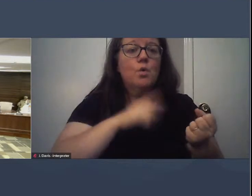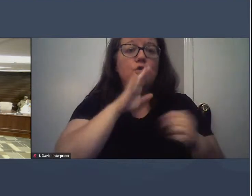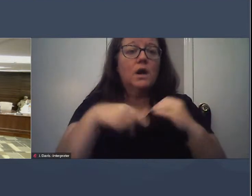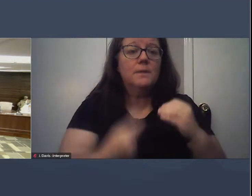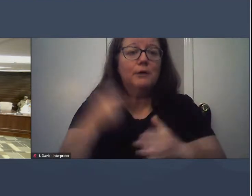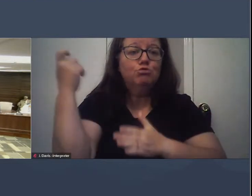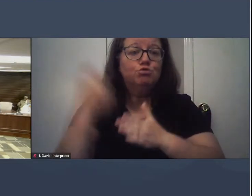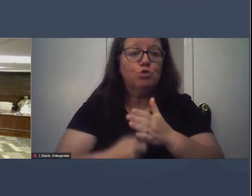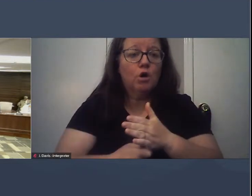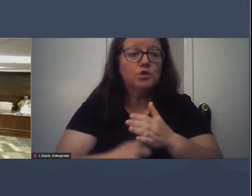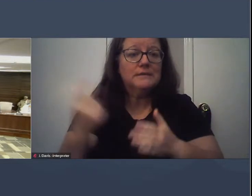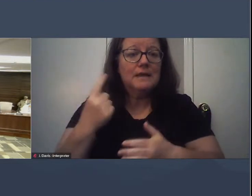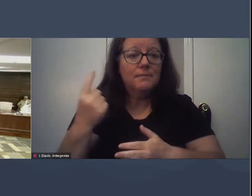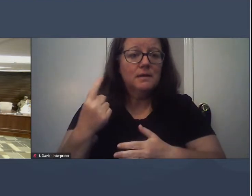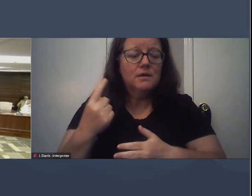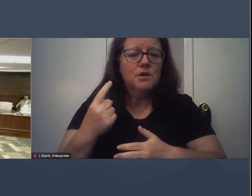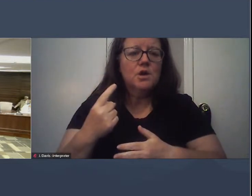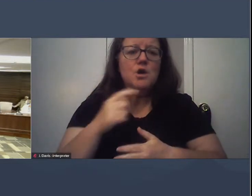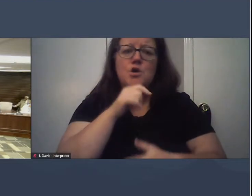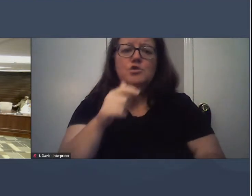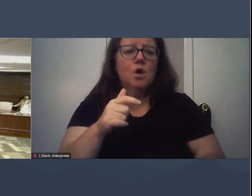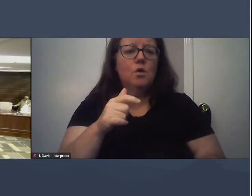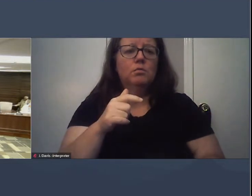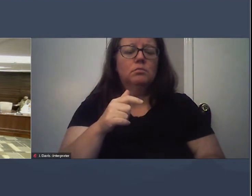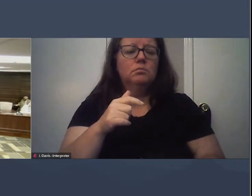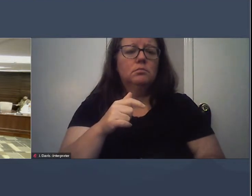charging somebody. Don't come there with me today.